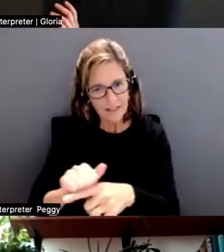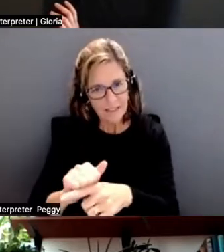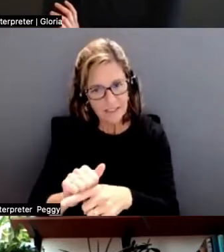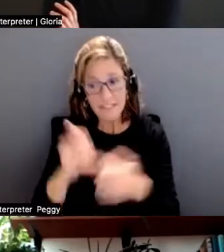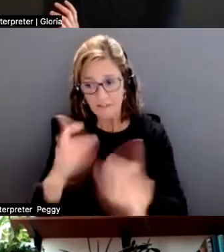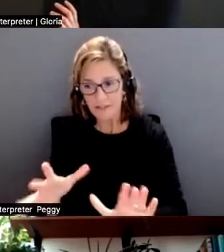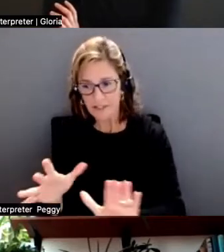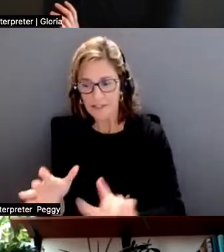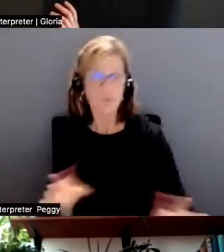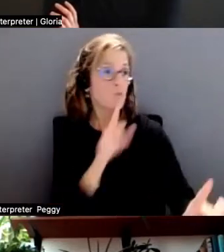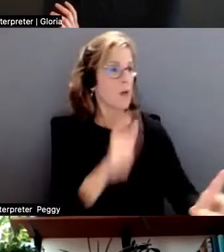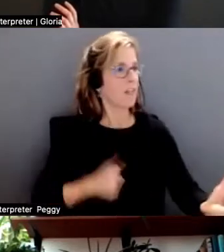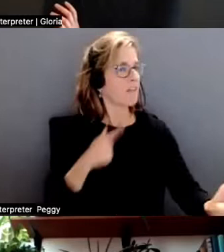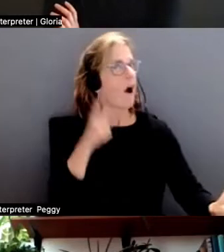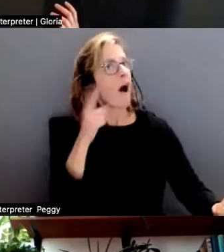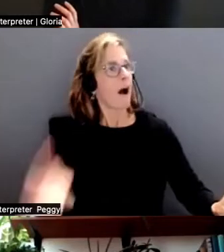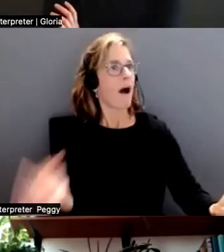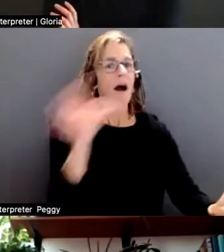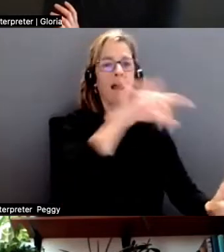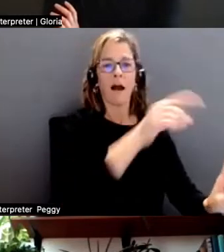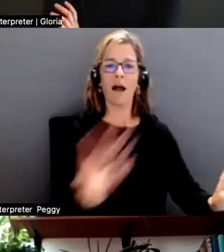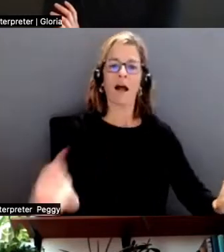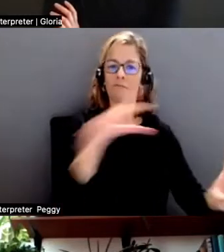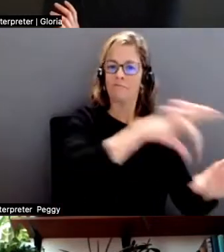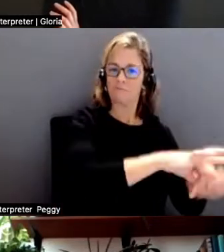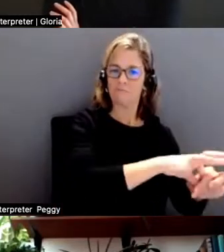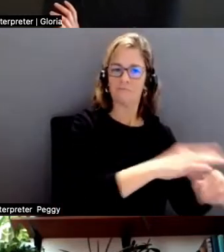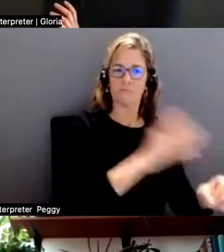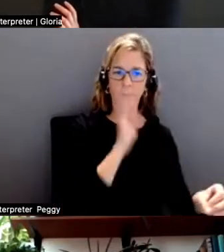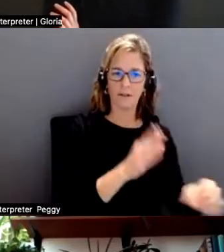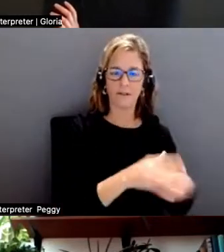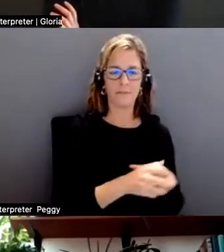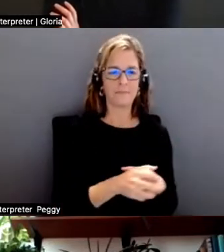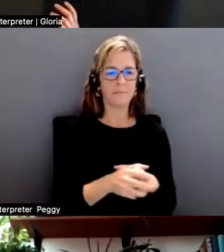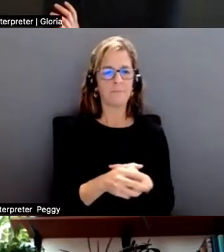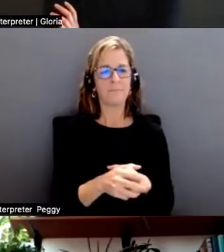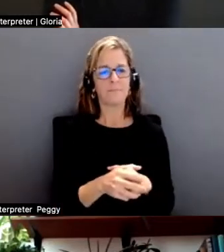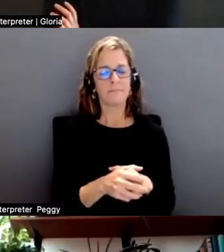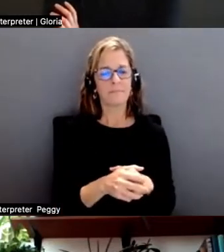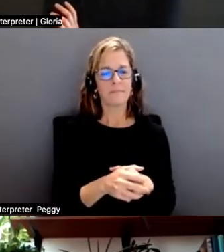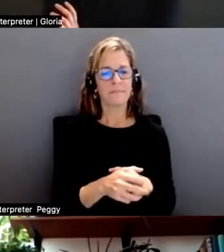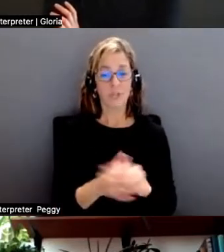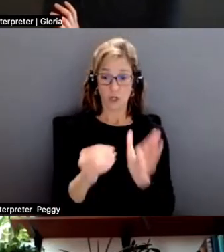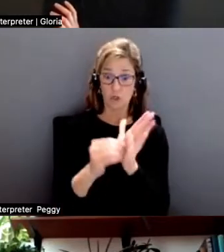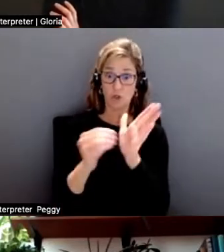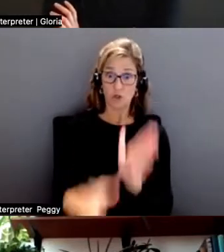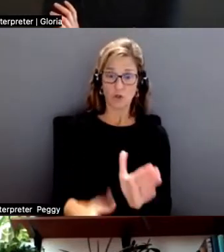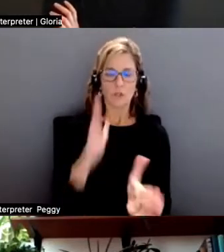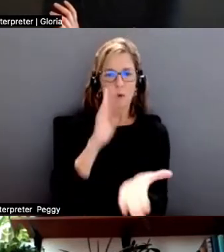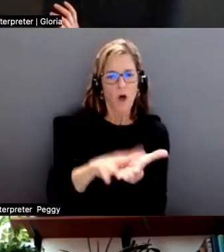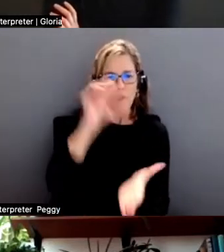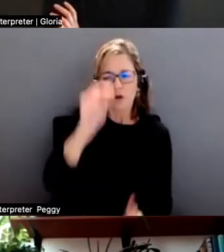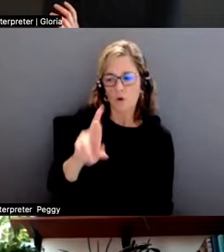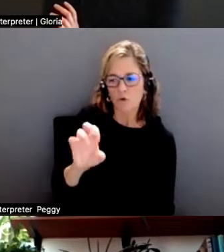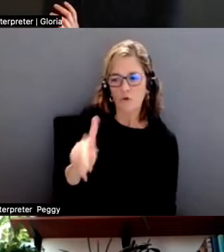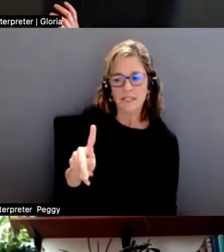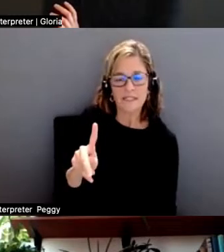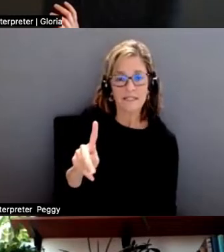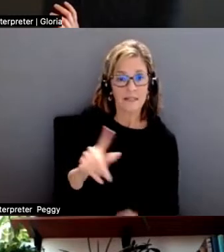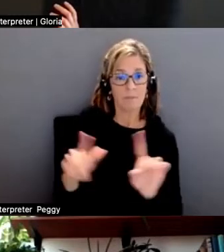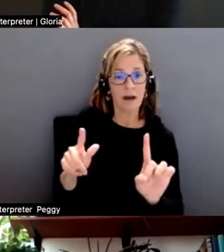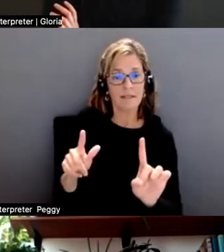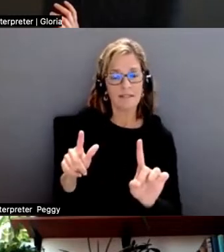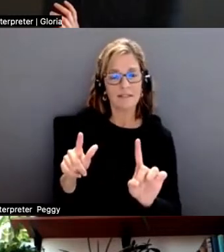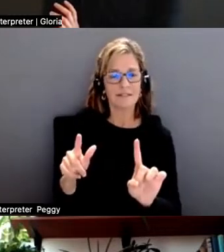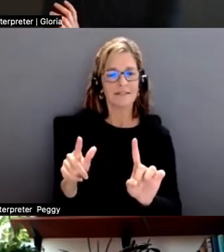students to take risks in a low stress setting. So part of a game is actually that